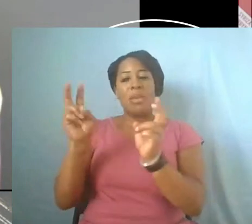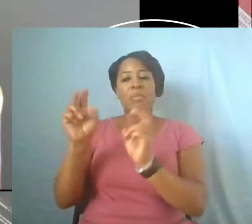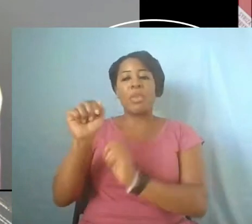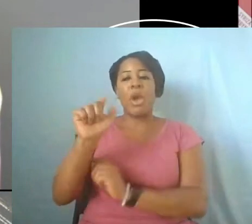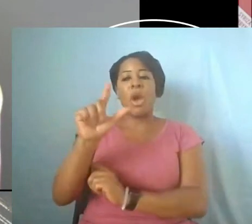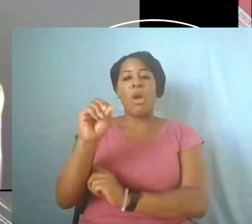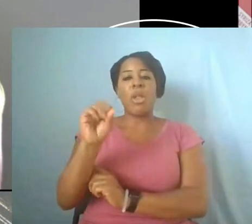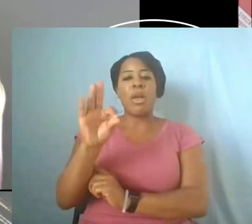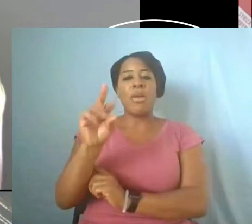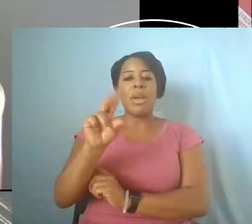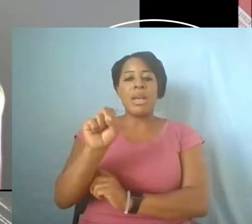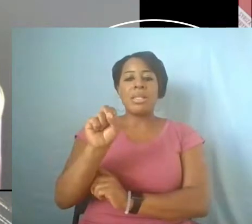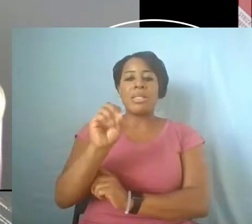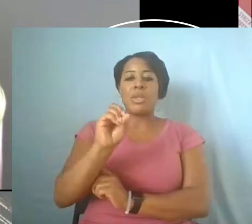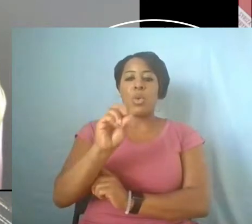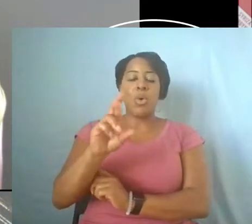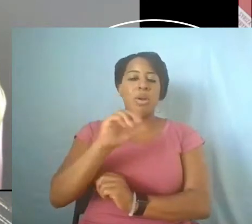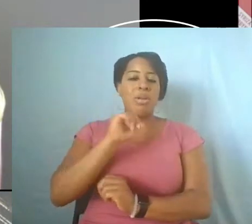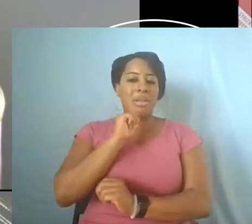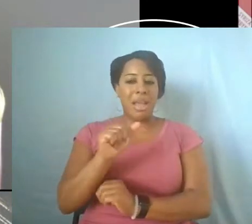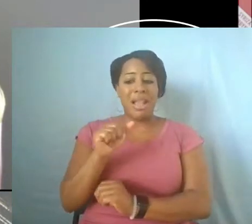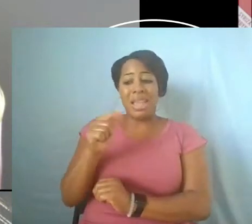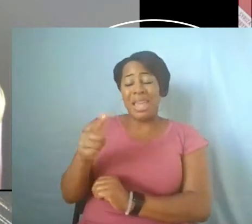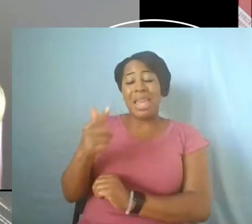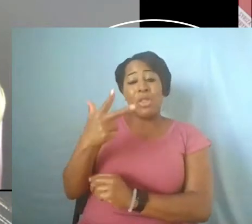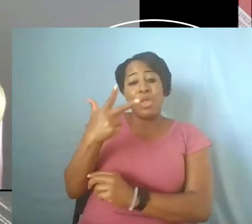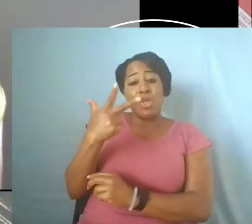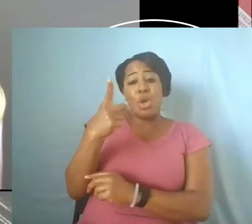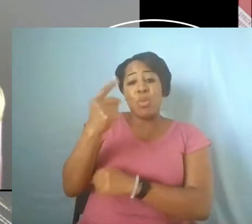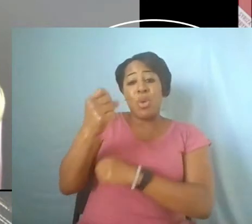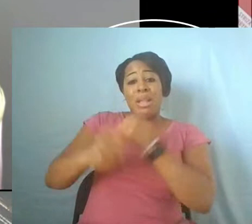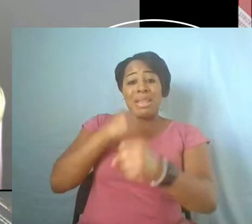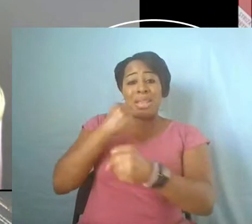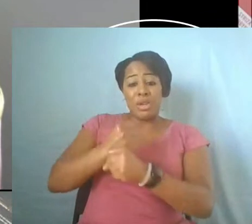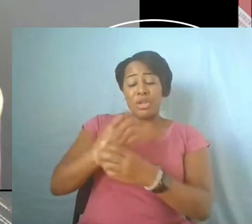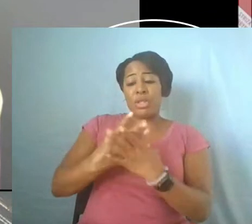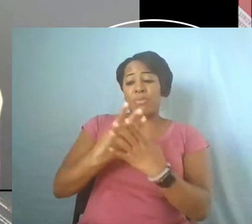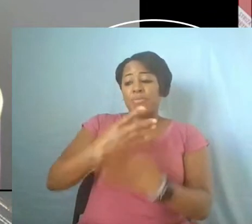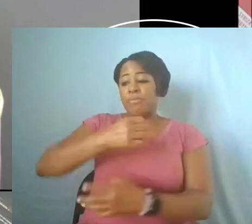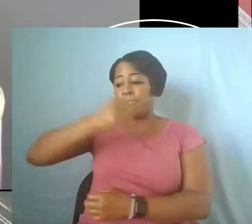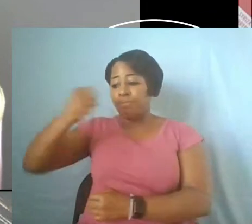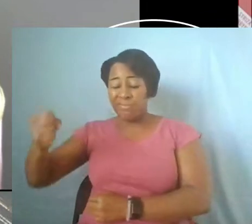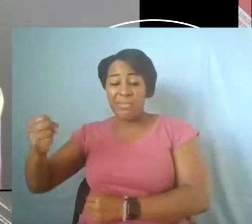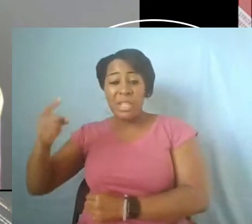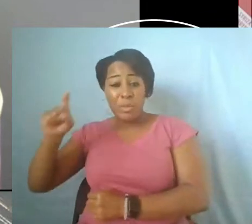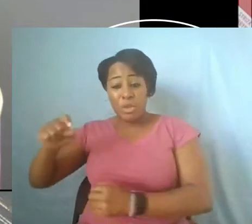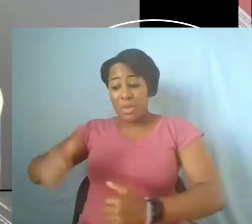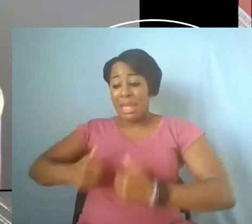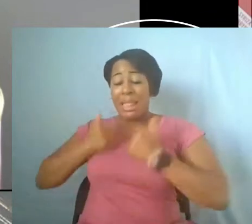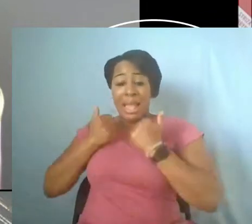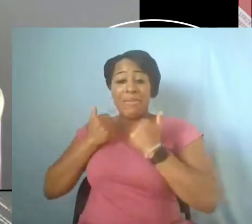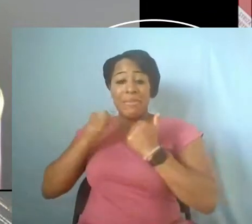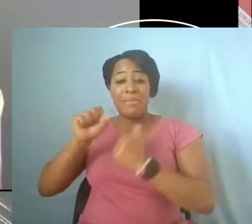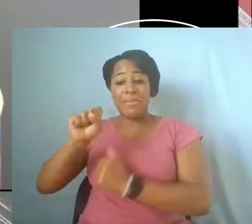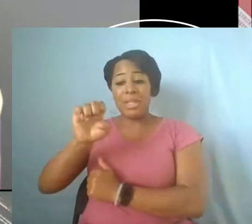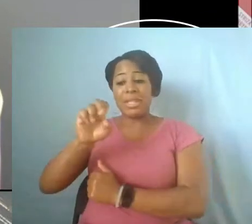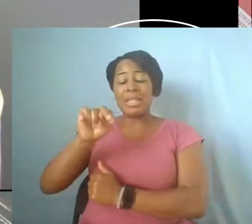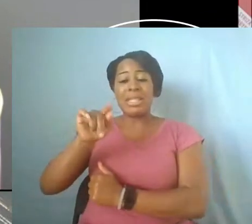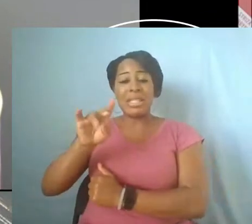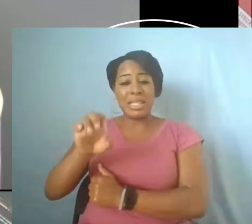spending 31 years of a life sentence in prison. Over the last year, he's been working to stop